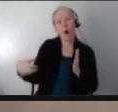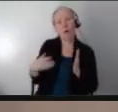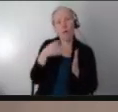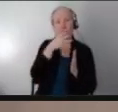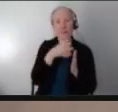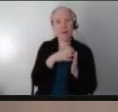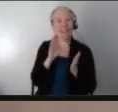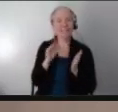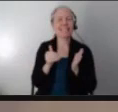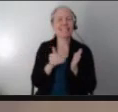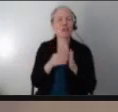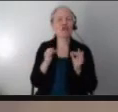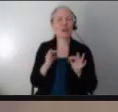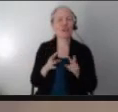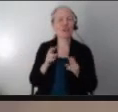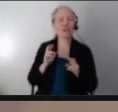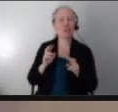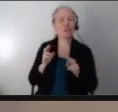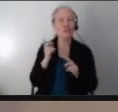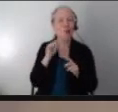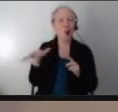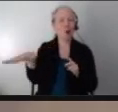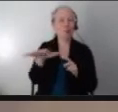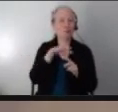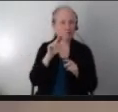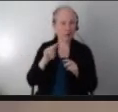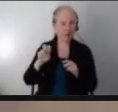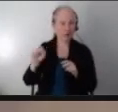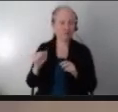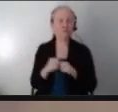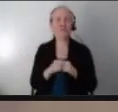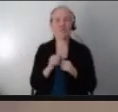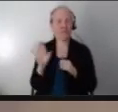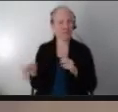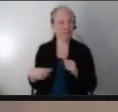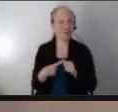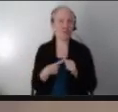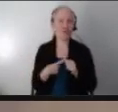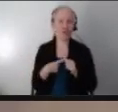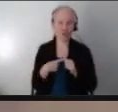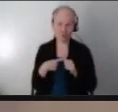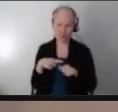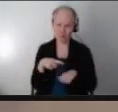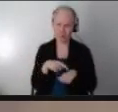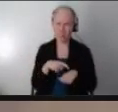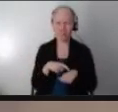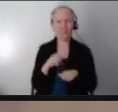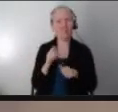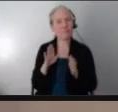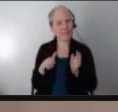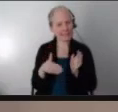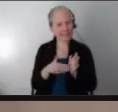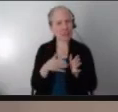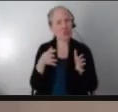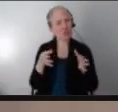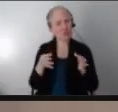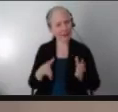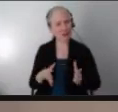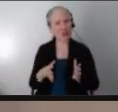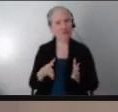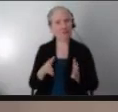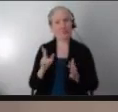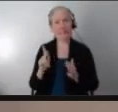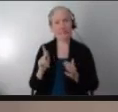center directors that we have across the agency. And that was the first to be able to have center directors at